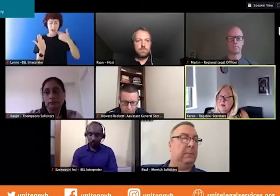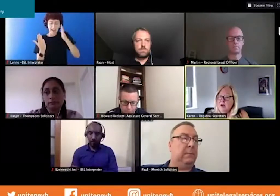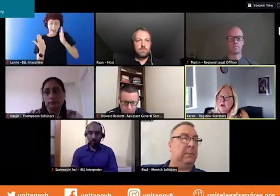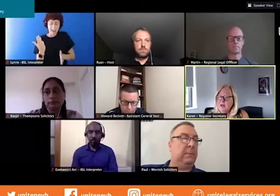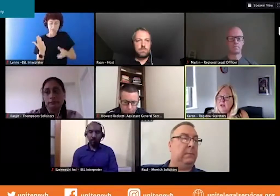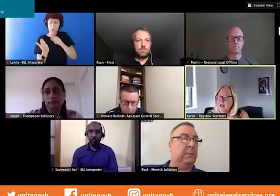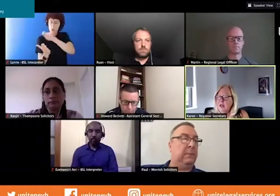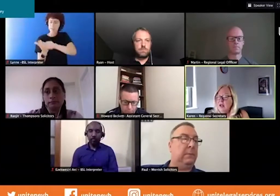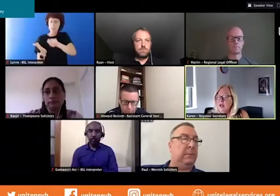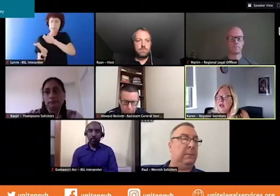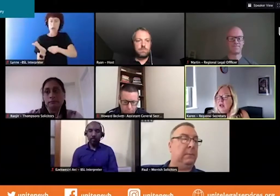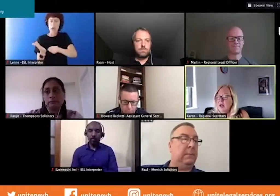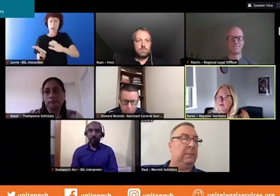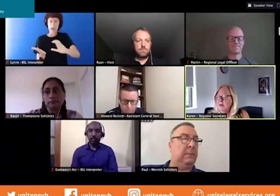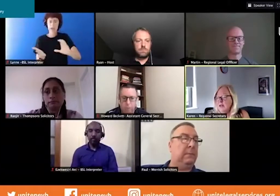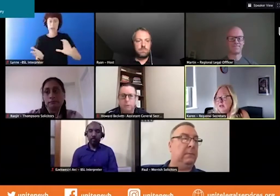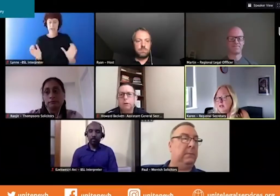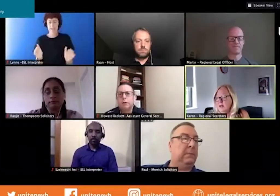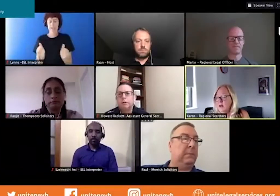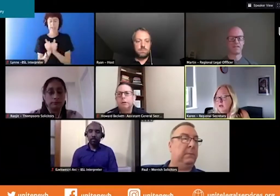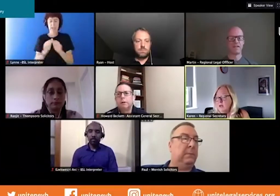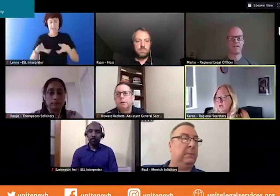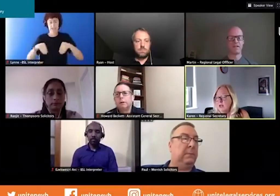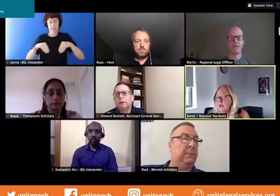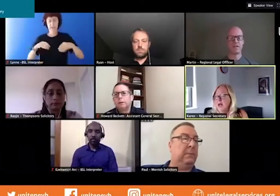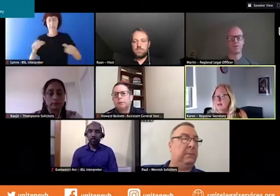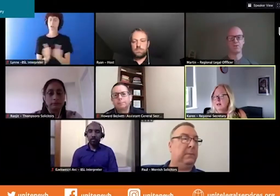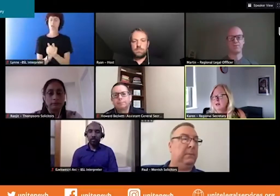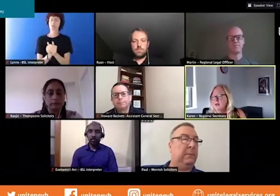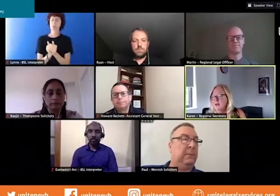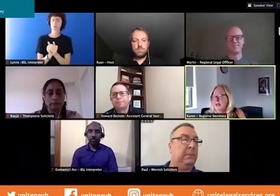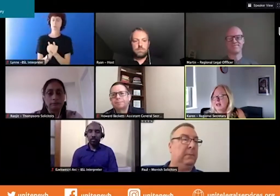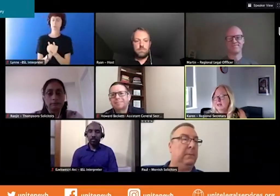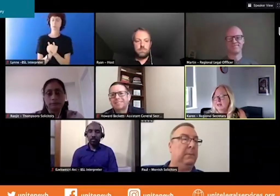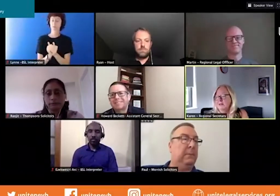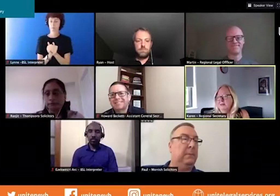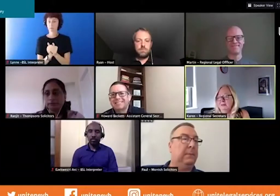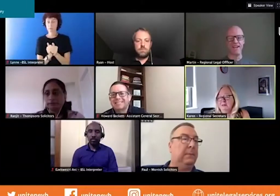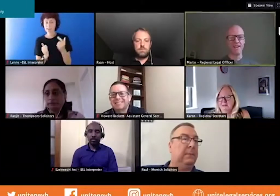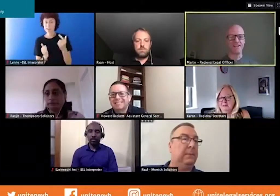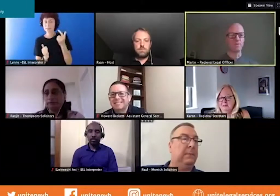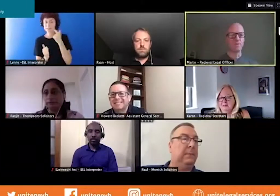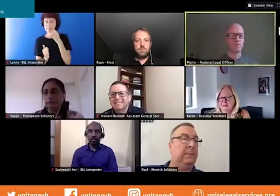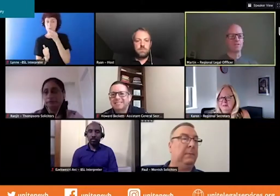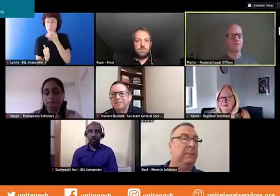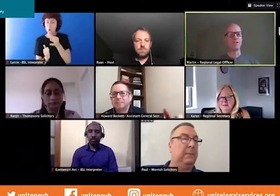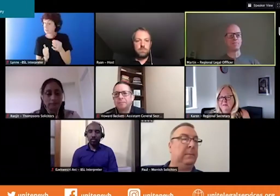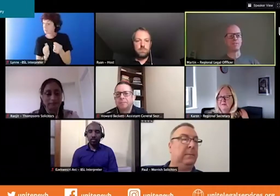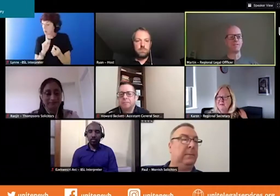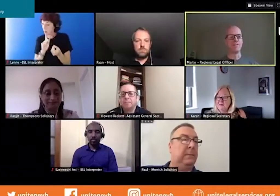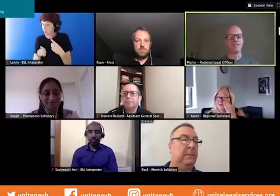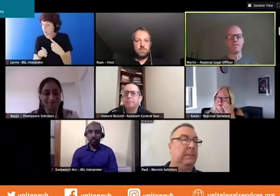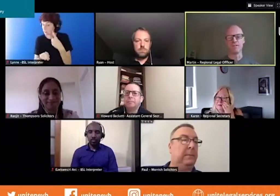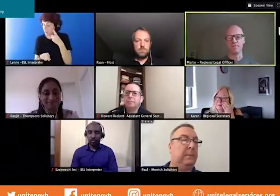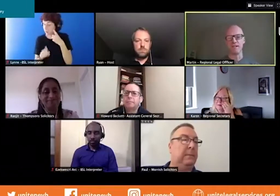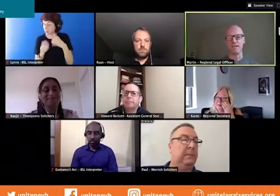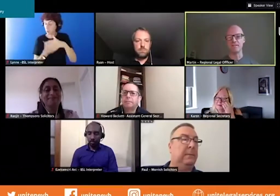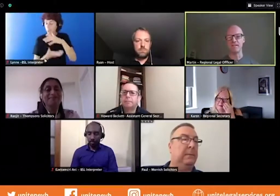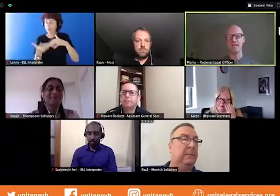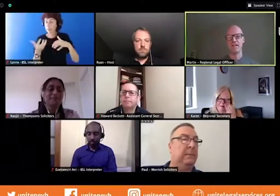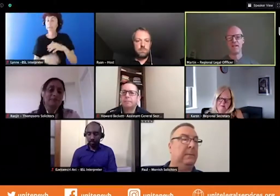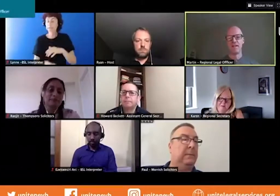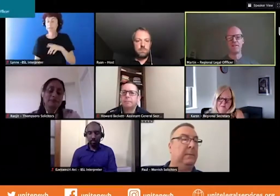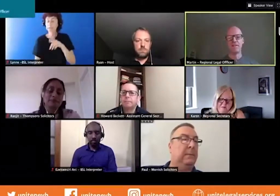simple question. Martin, not so much a simple answer, I don't think. Yeah, simple question. Absolutely not a simple